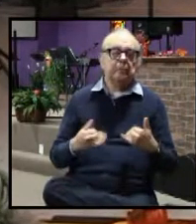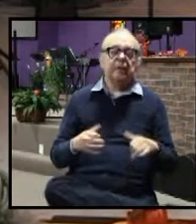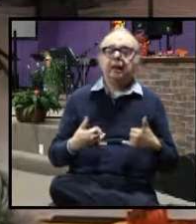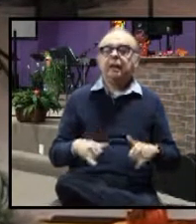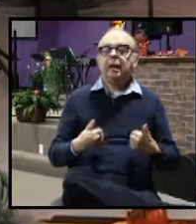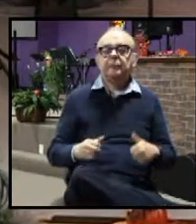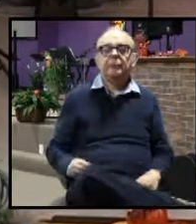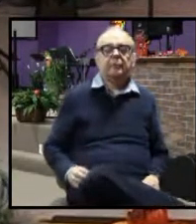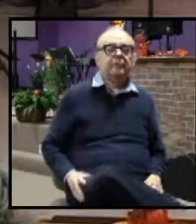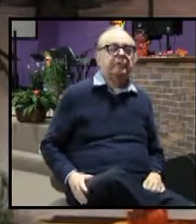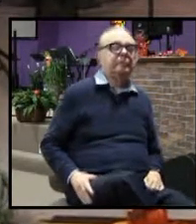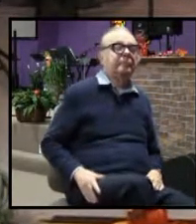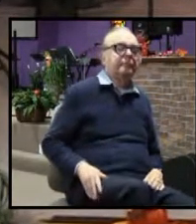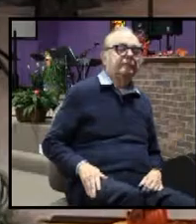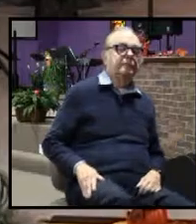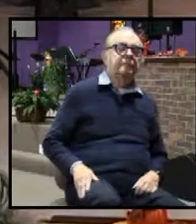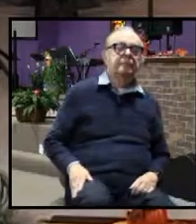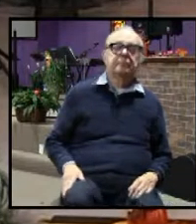Crush.